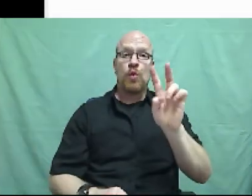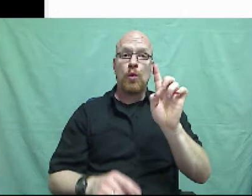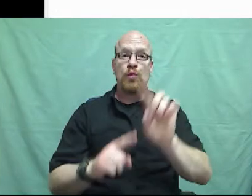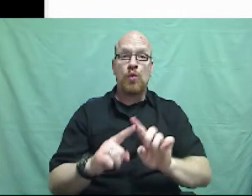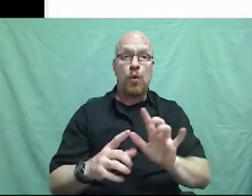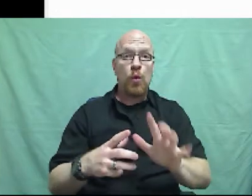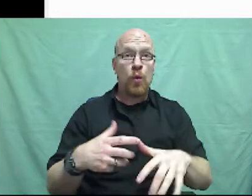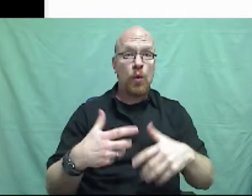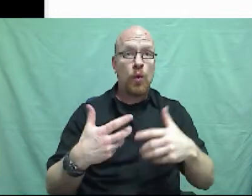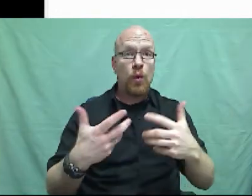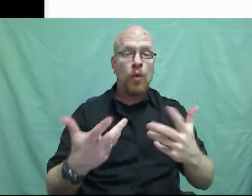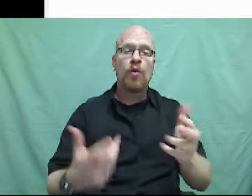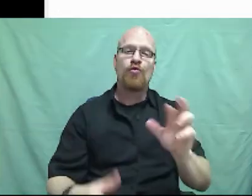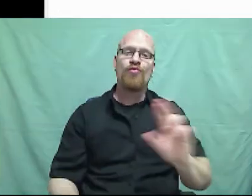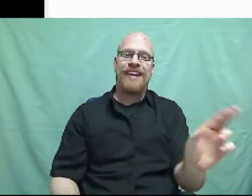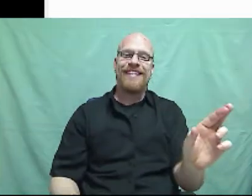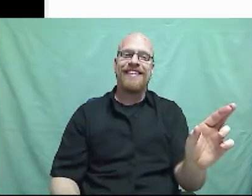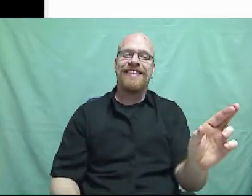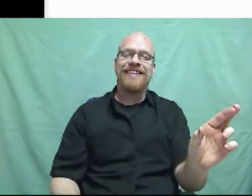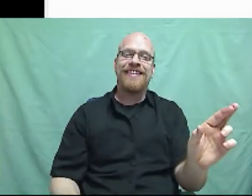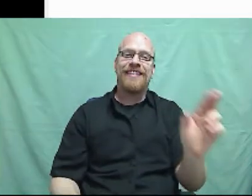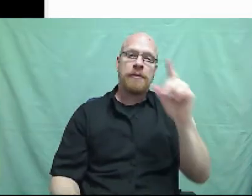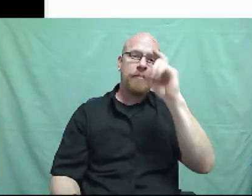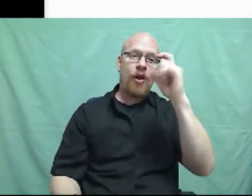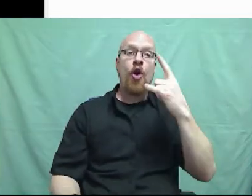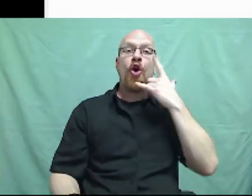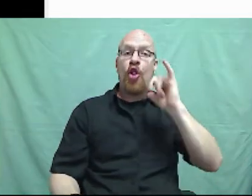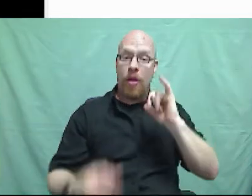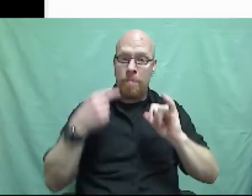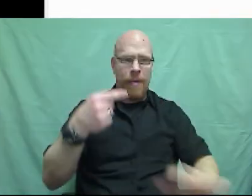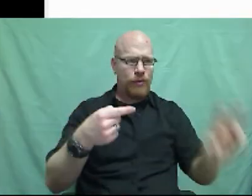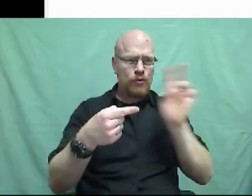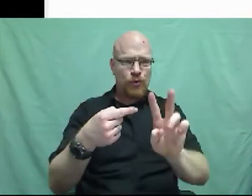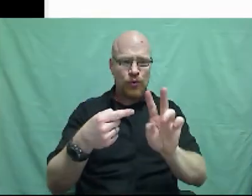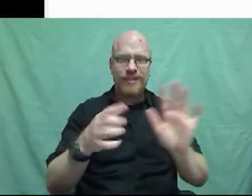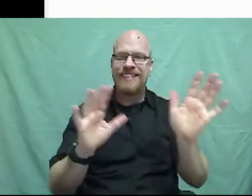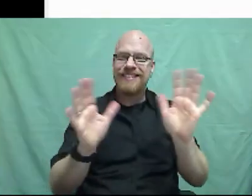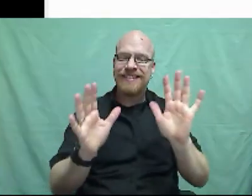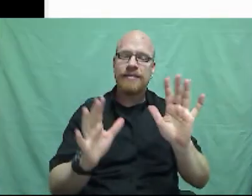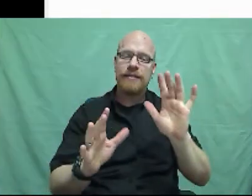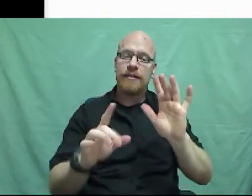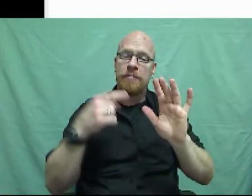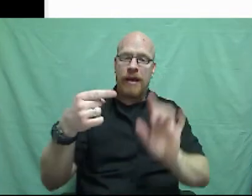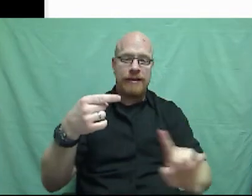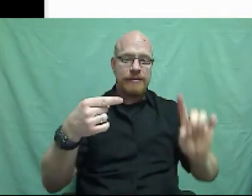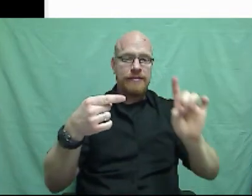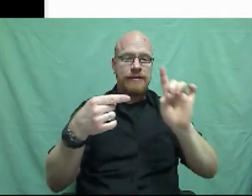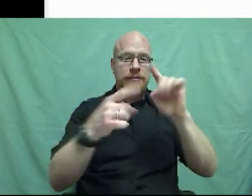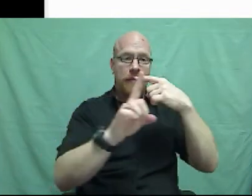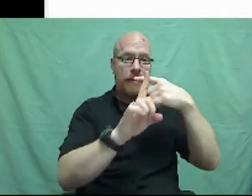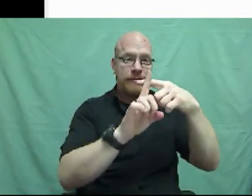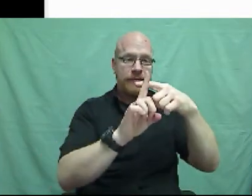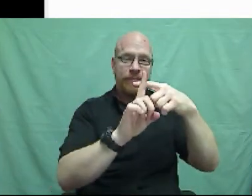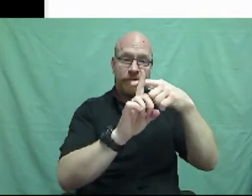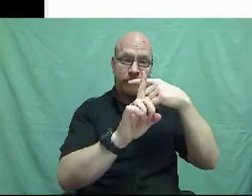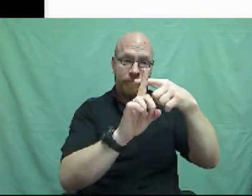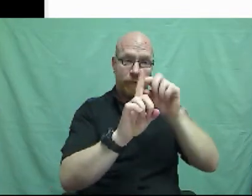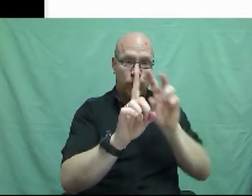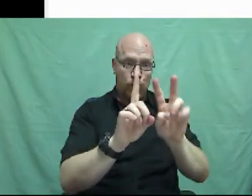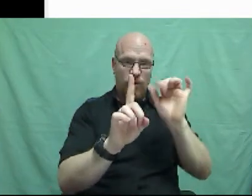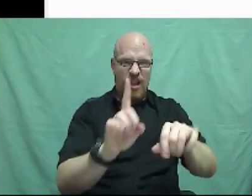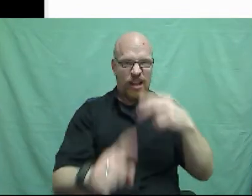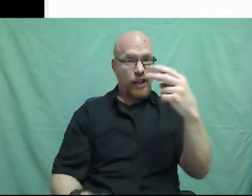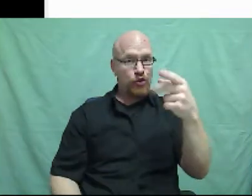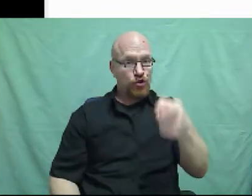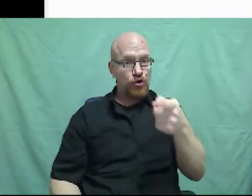Now, x minus 2, the quantity squared, I move 2 to the right. It looks like minus 2,